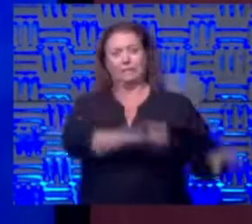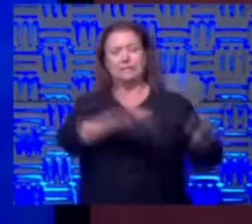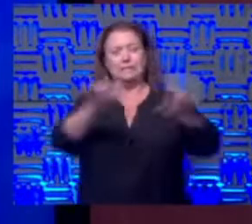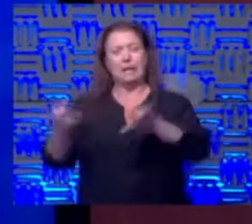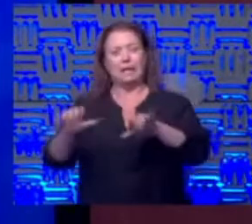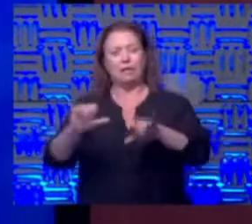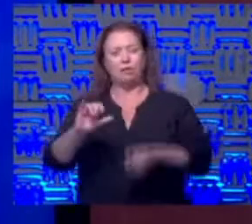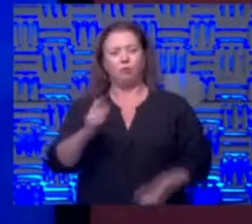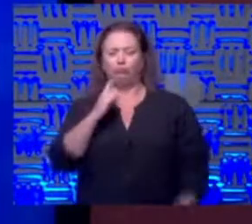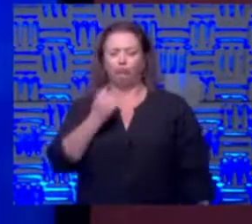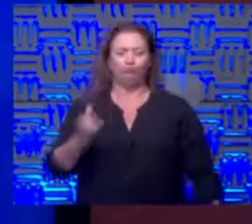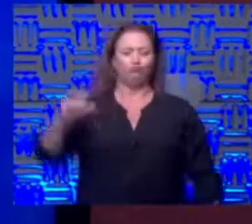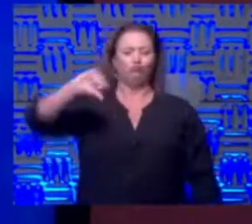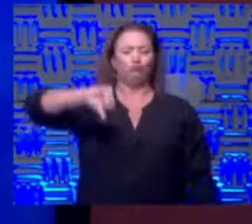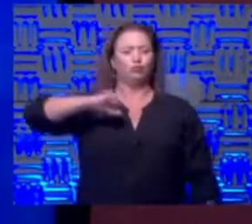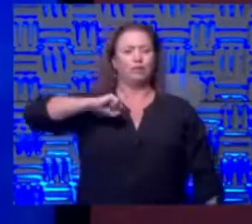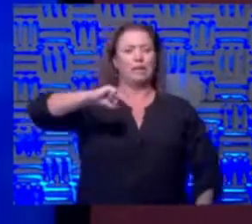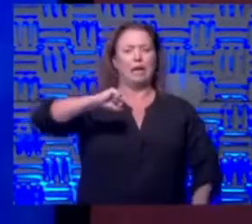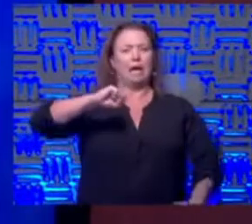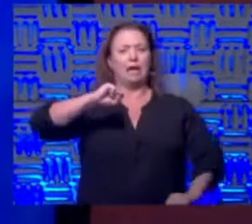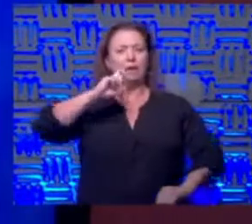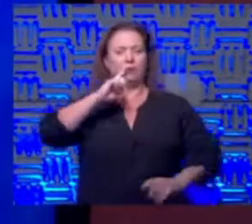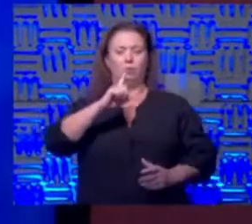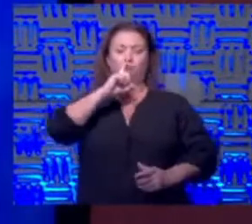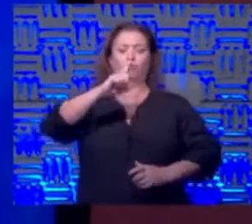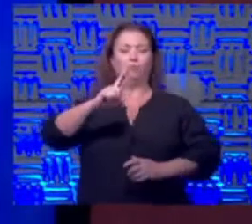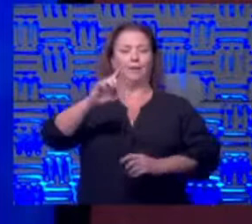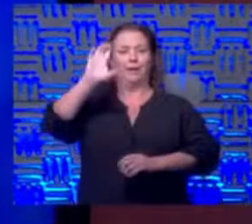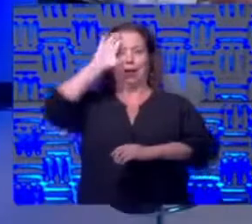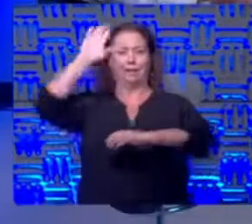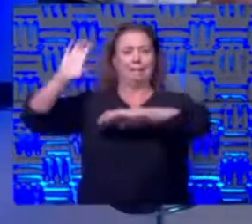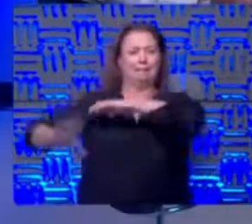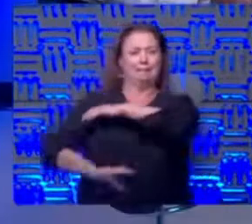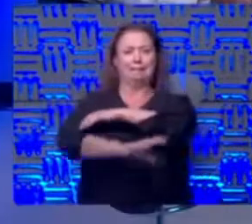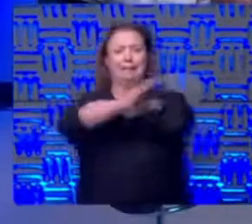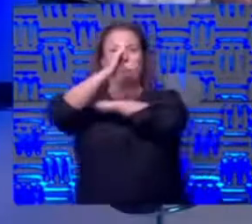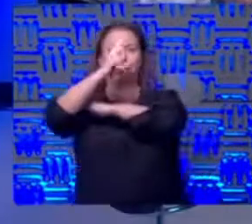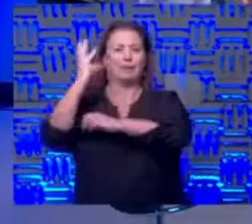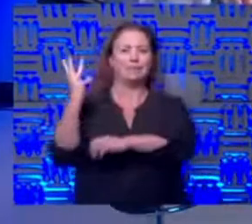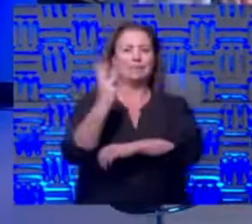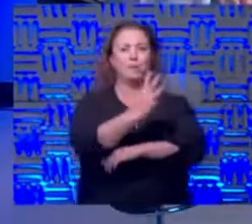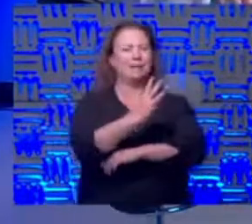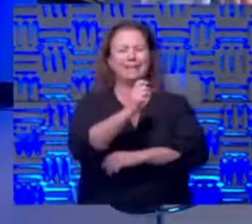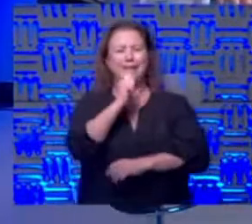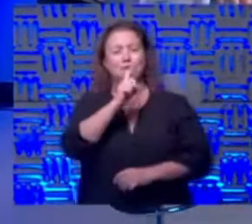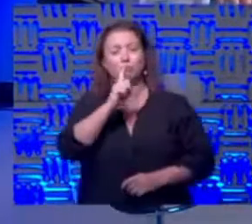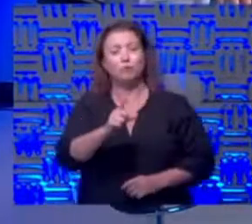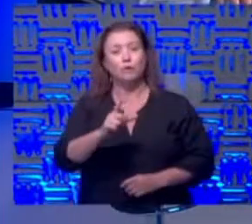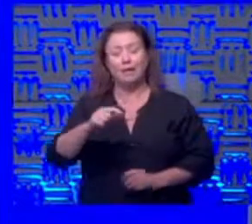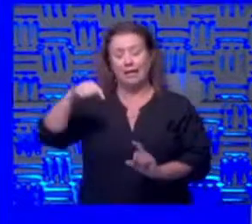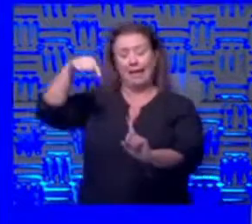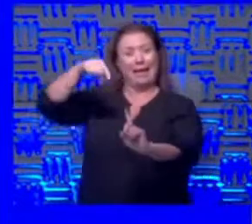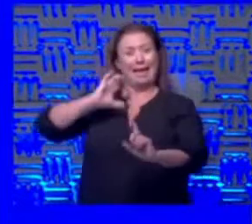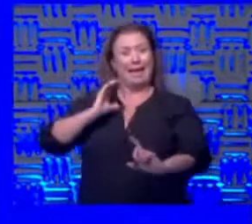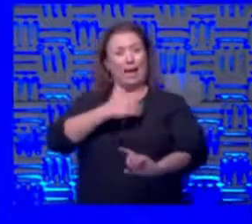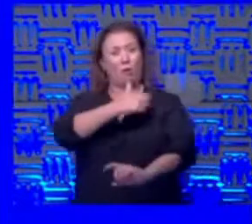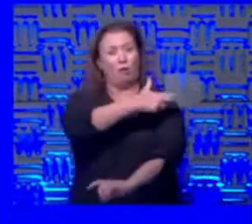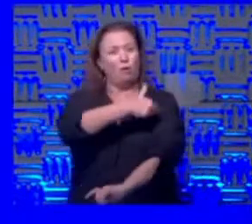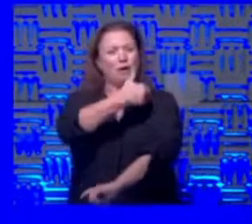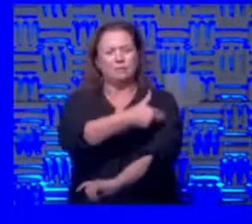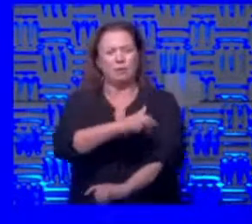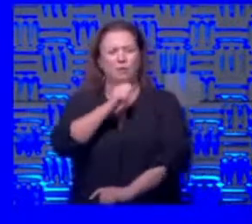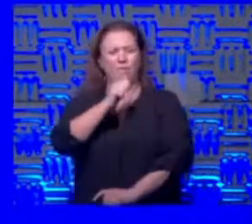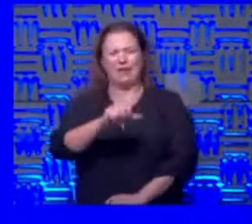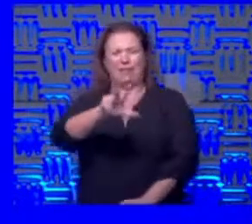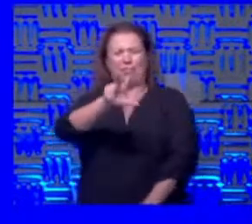just denying reality, and you think the sun's coming up in the west. And I think just in general, or specifically to our hospital, I'm not sure we've ever had